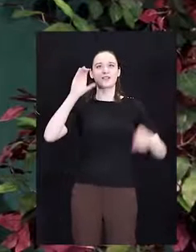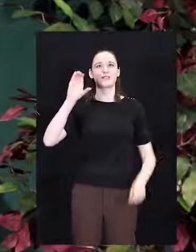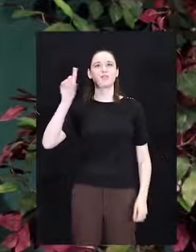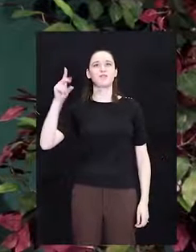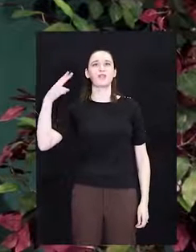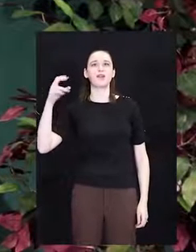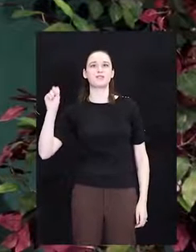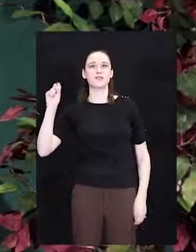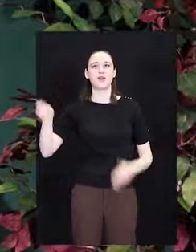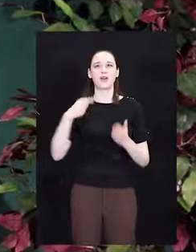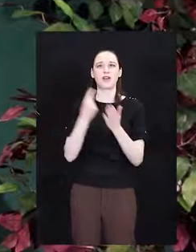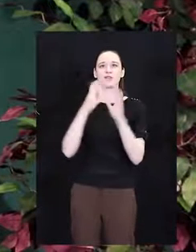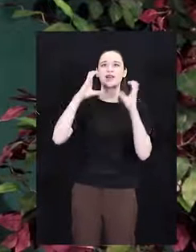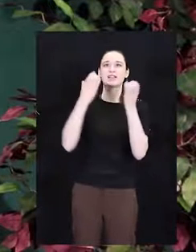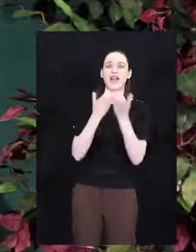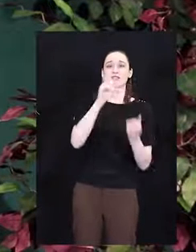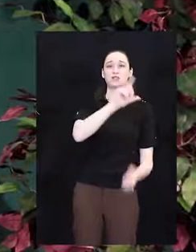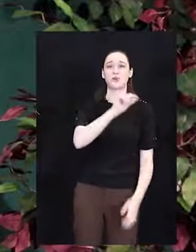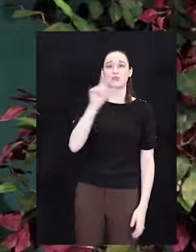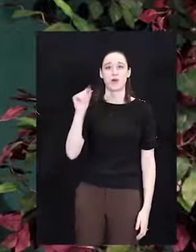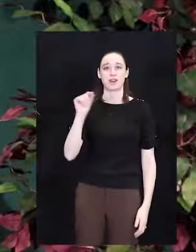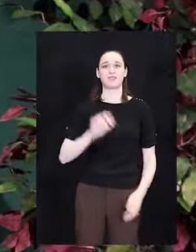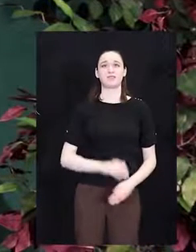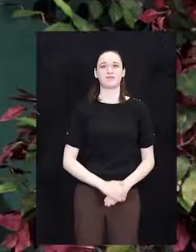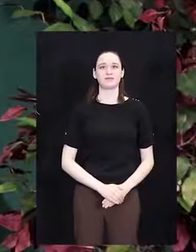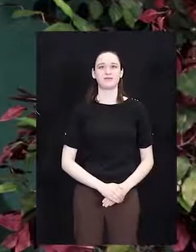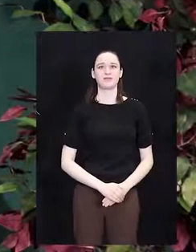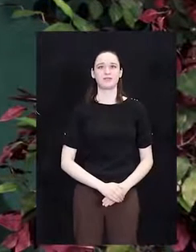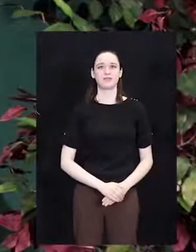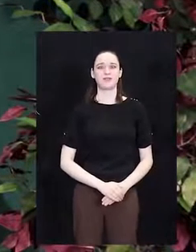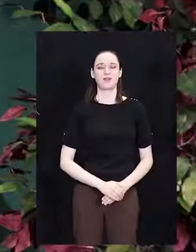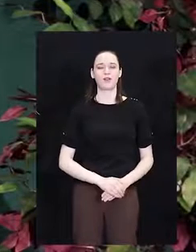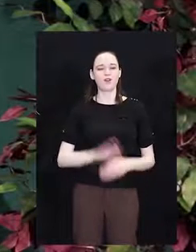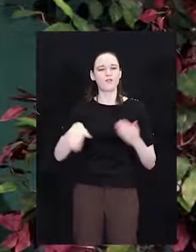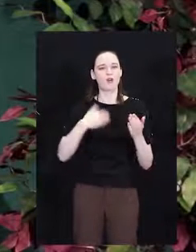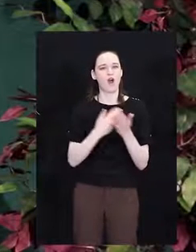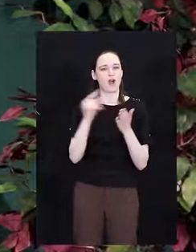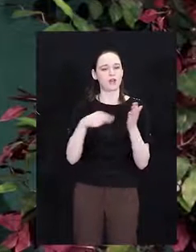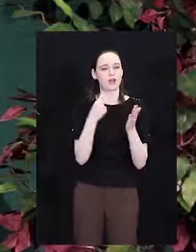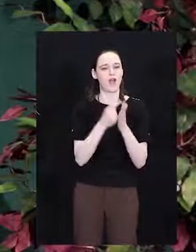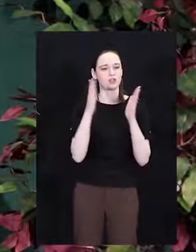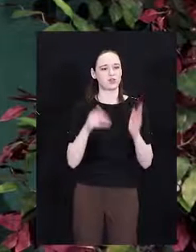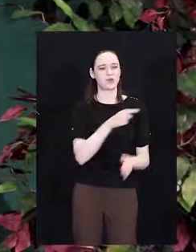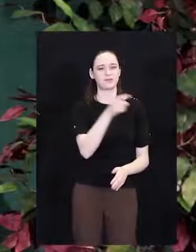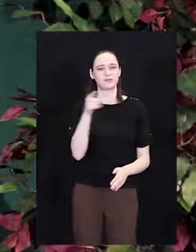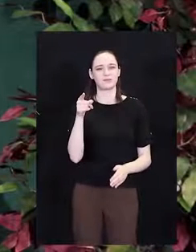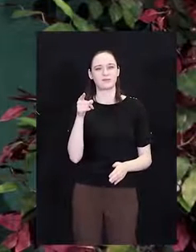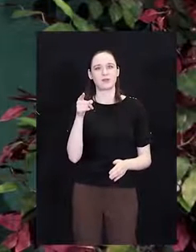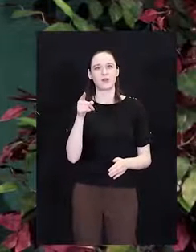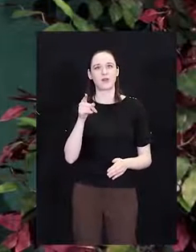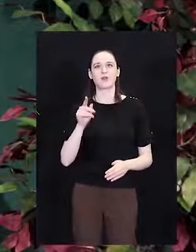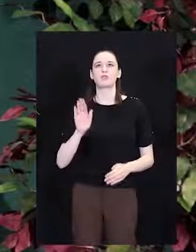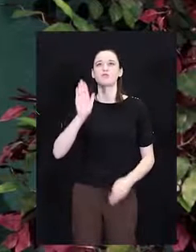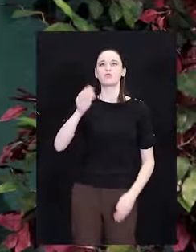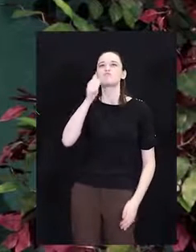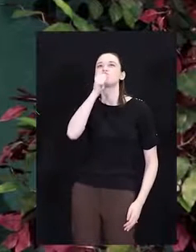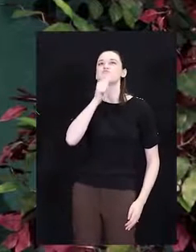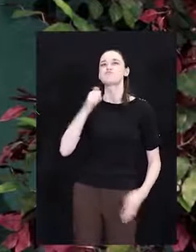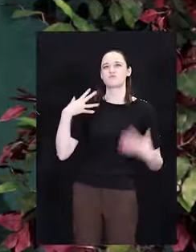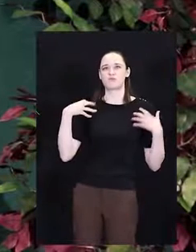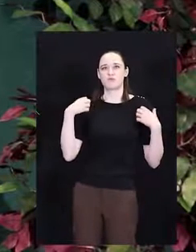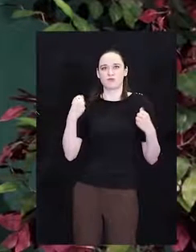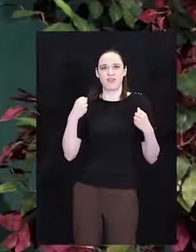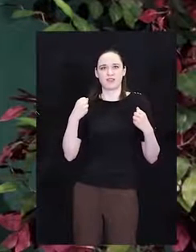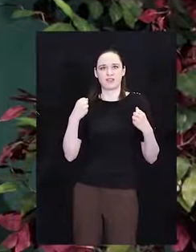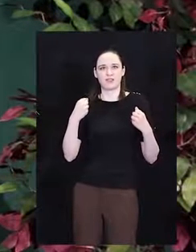Central Dauphin High School's graduating class of 2020. To the graduates, your resiliency and strength through